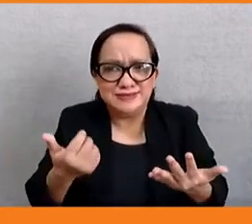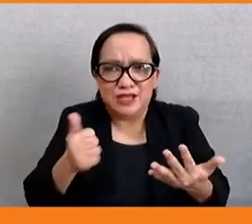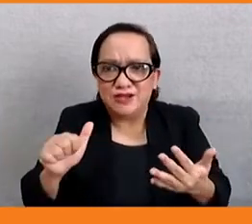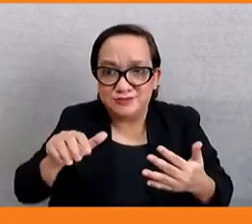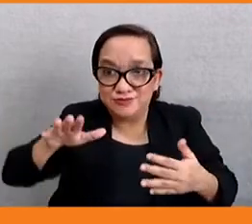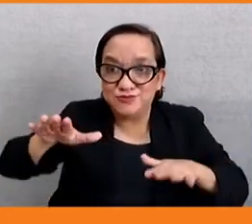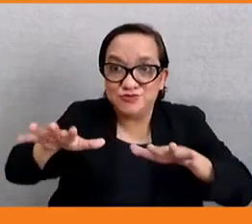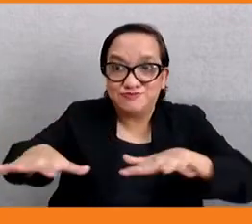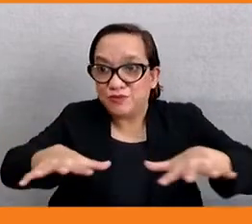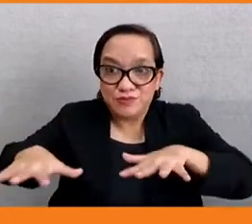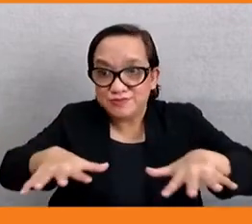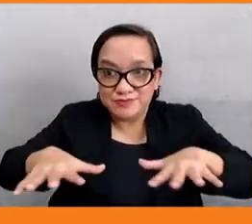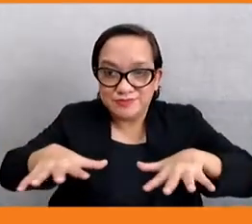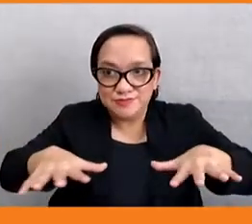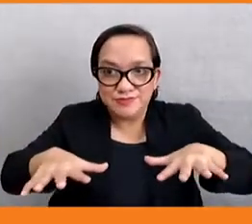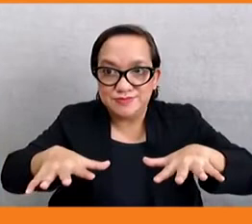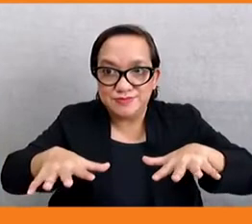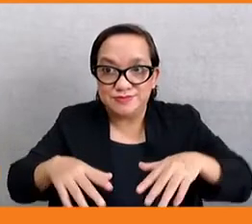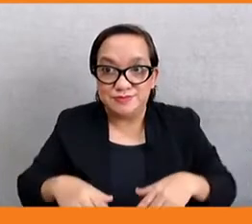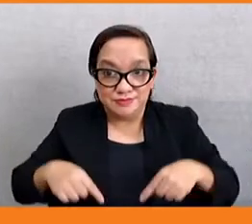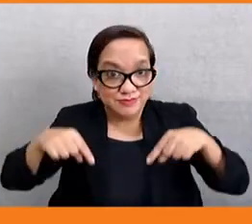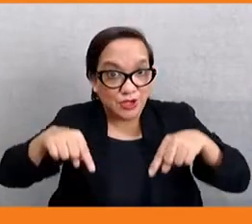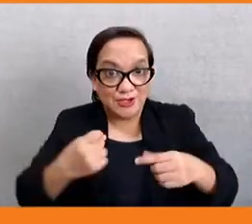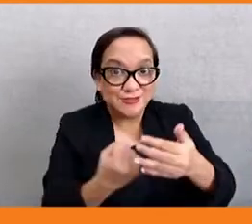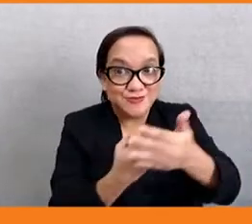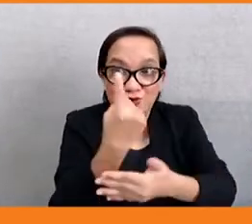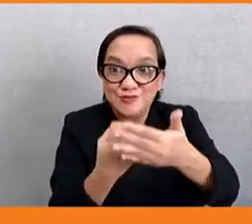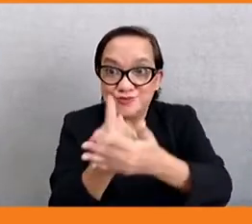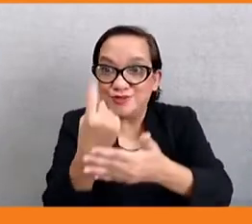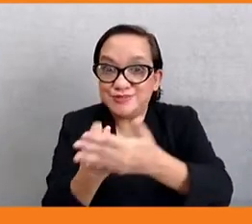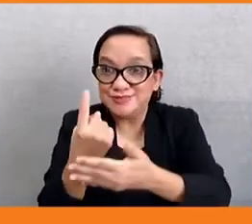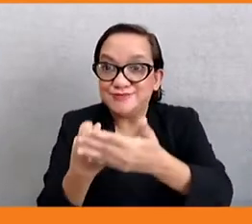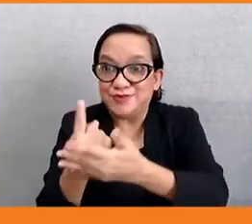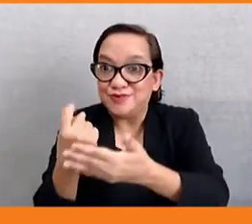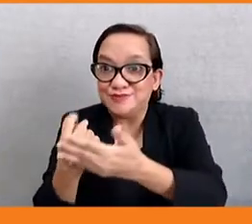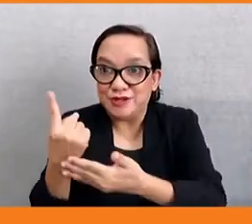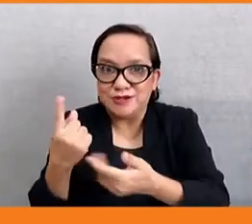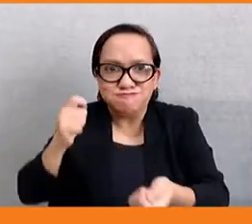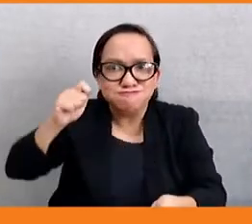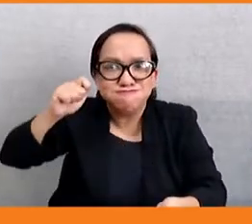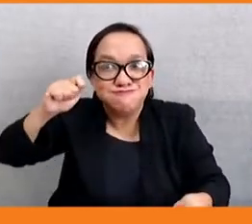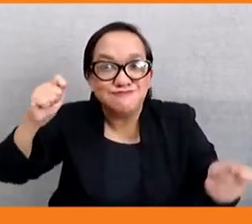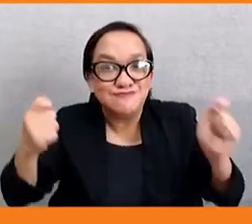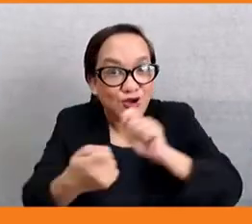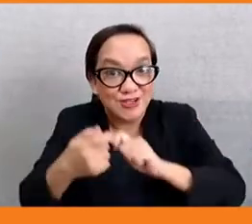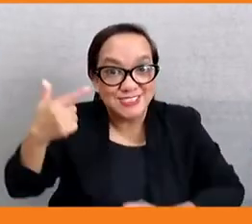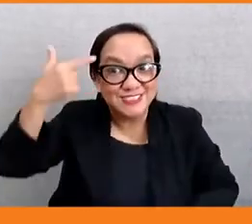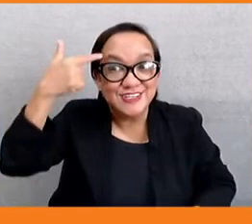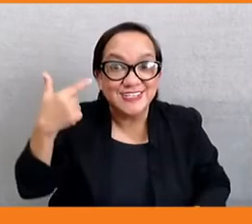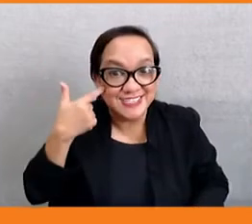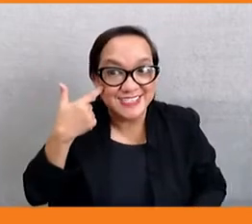new opportunities that exist to address the transformative gender equality agenda in line with SDG